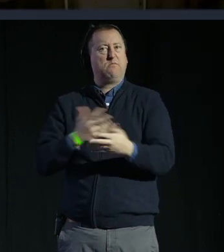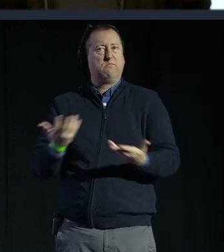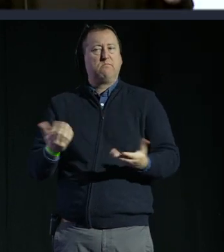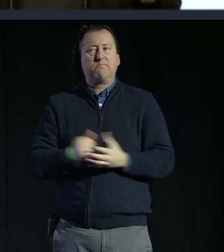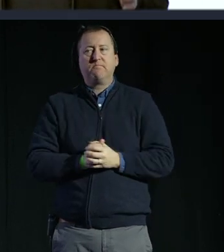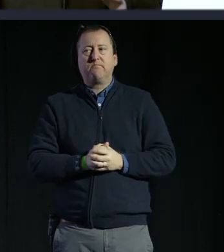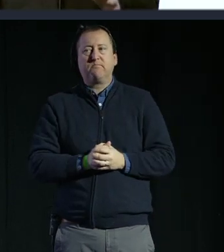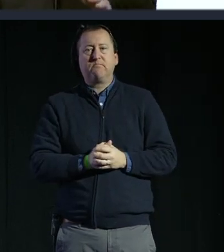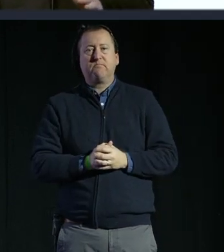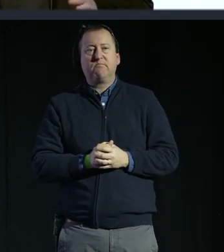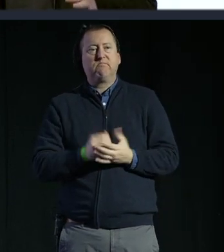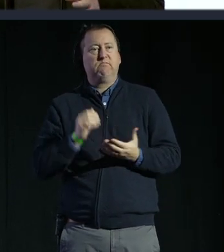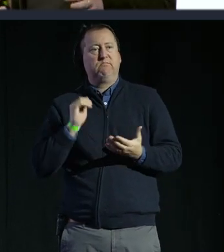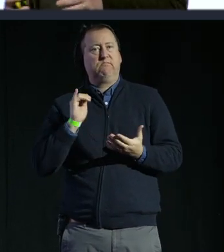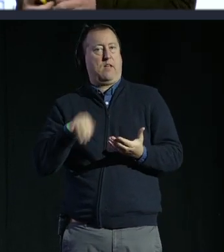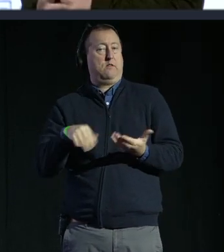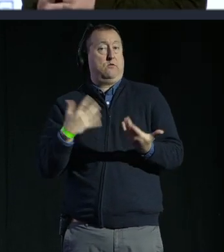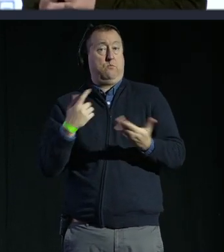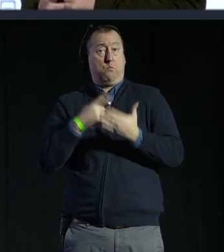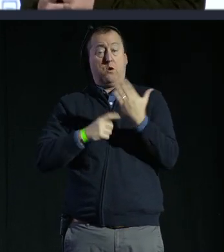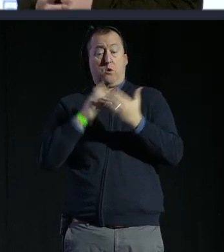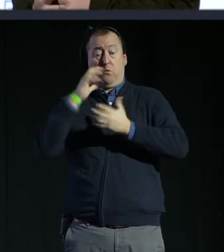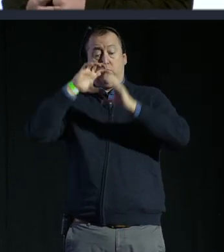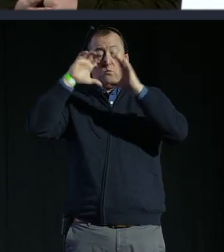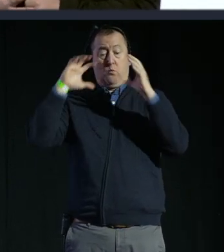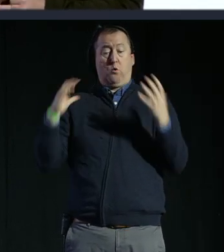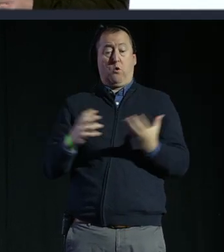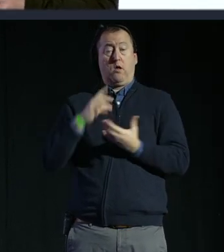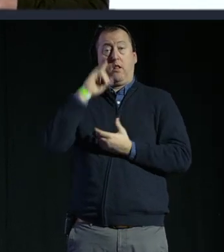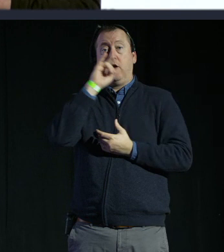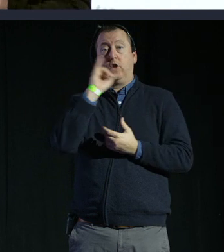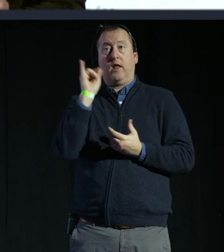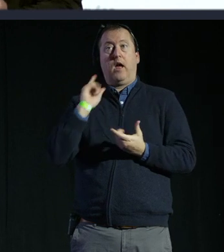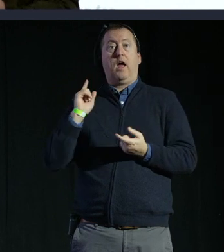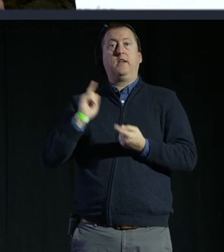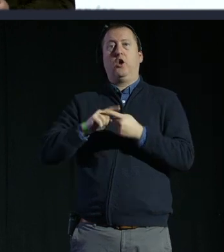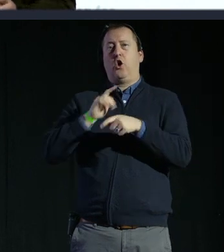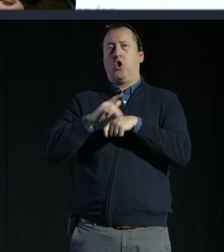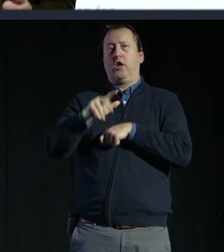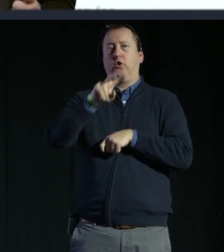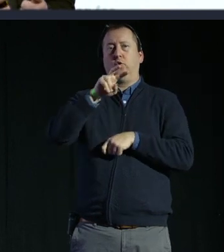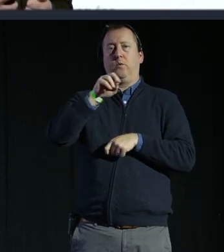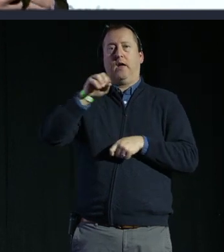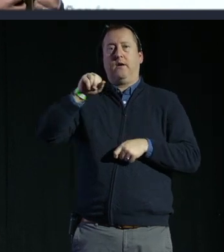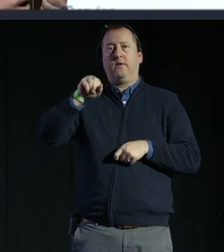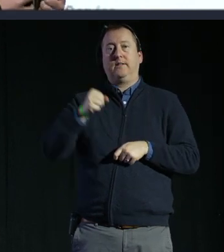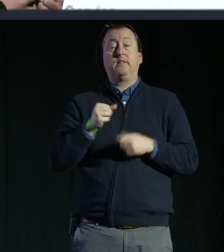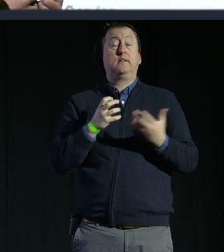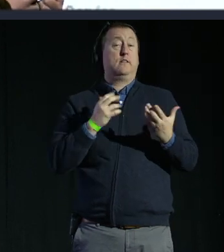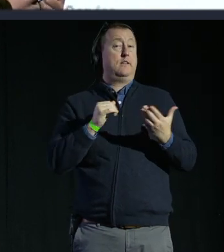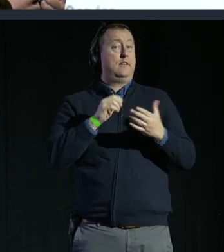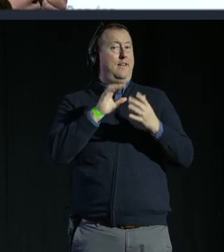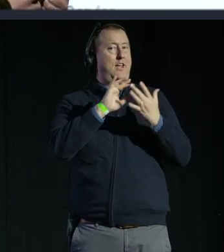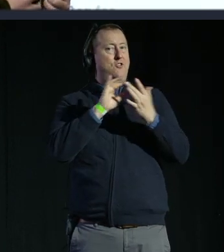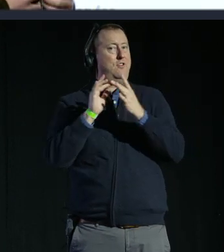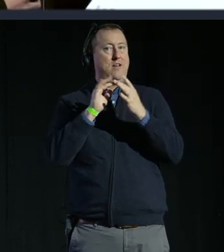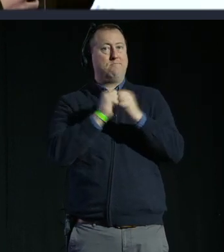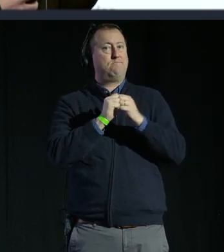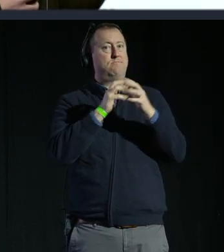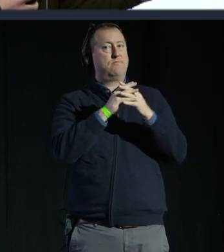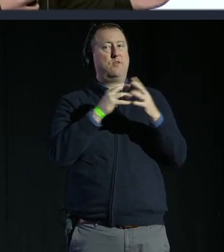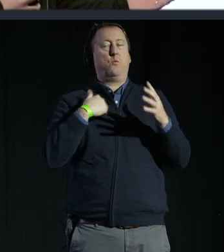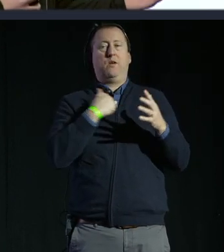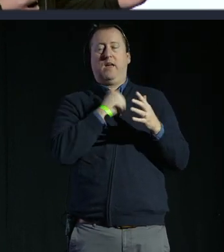This was kind of the state of the world until the early 2000s, when the internet forced us to build software at